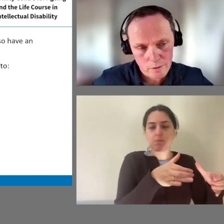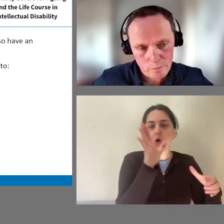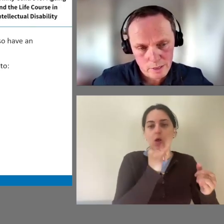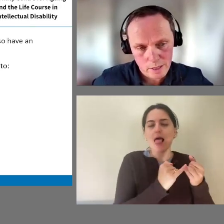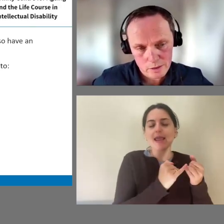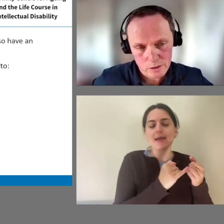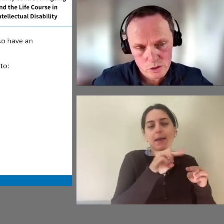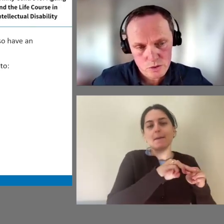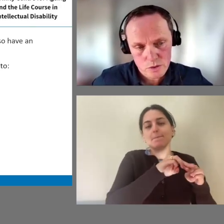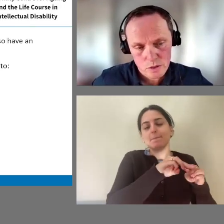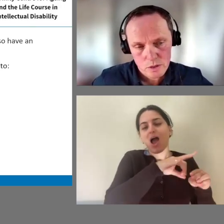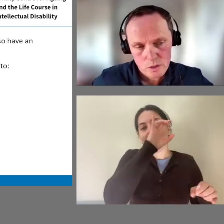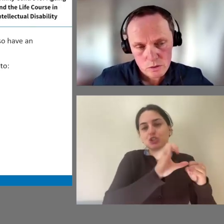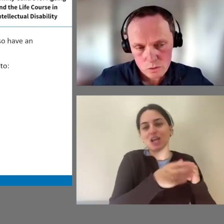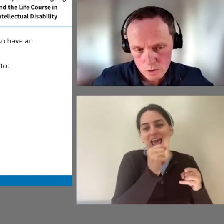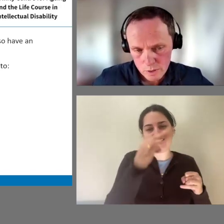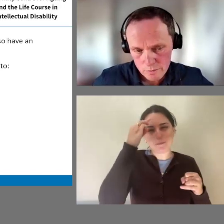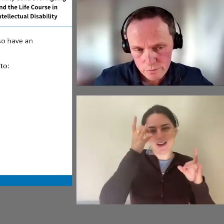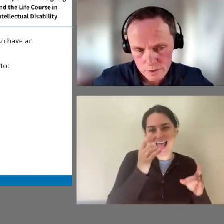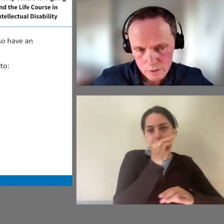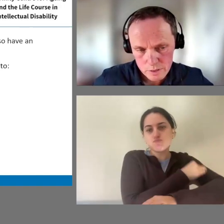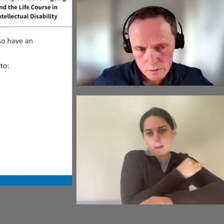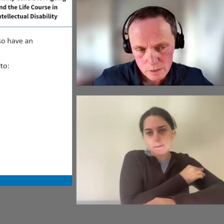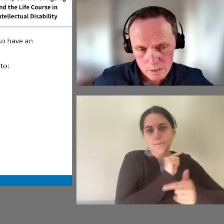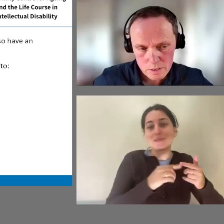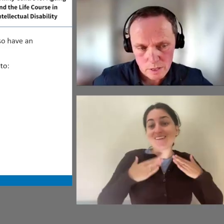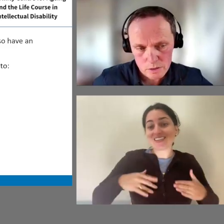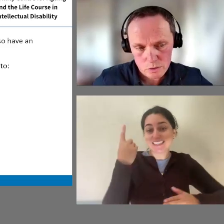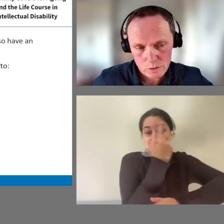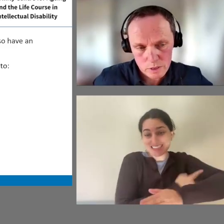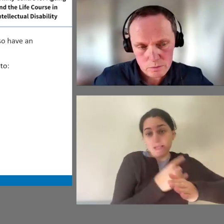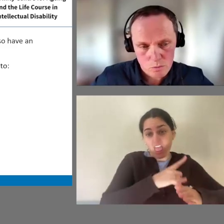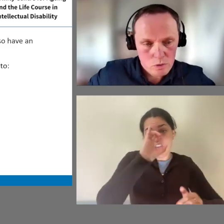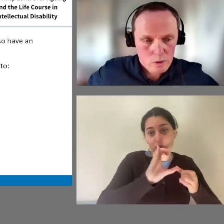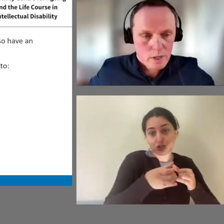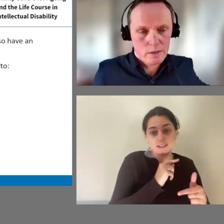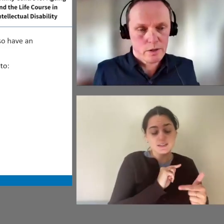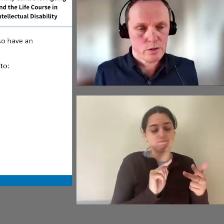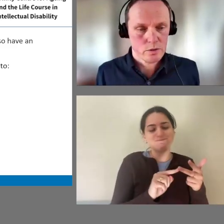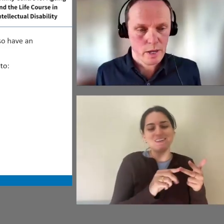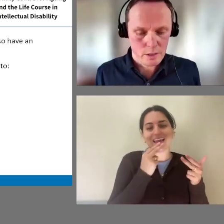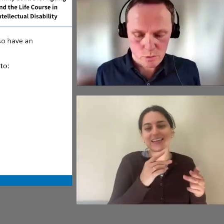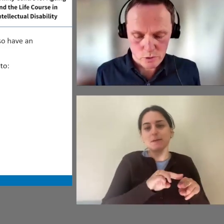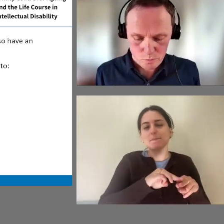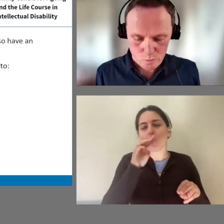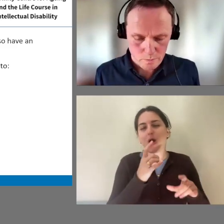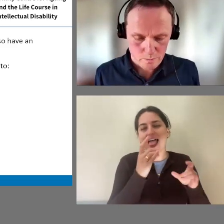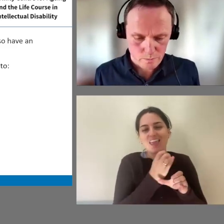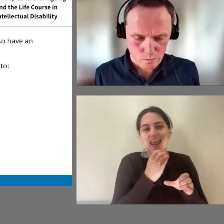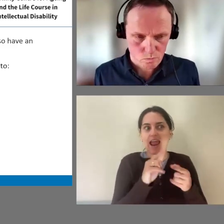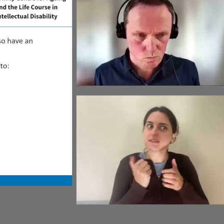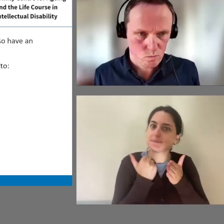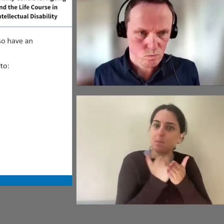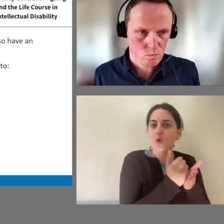to have mental health conditions, to also have physical disabilities, and to need more healthcare and support.